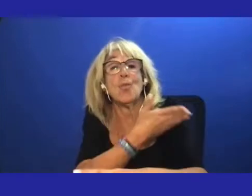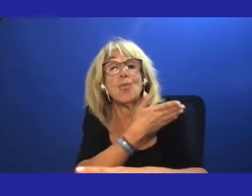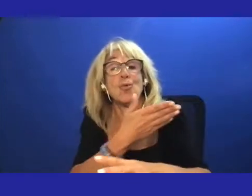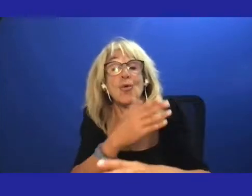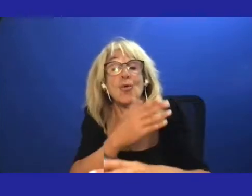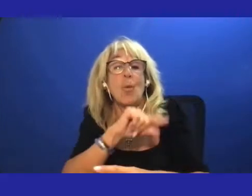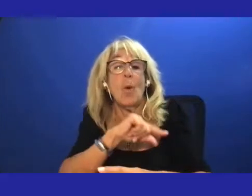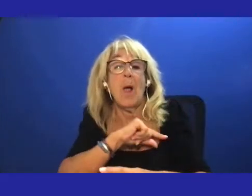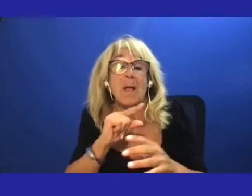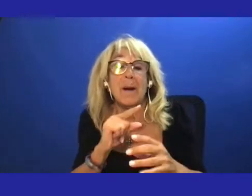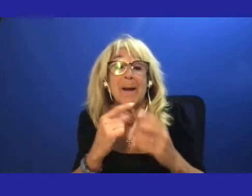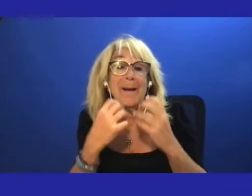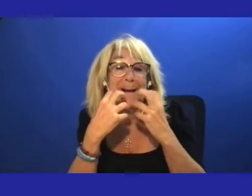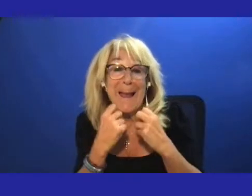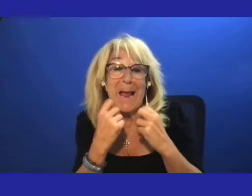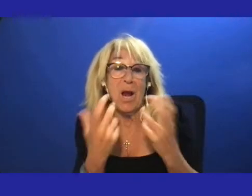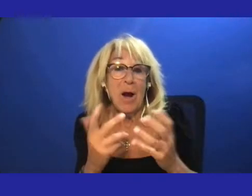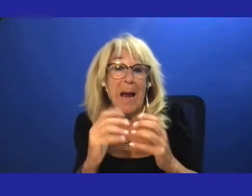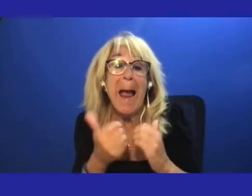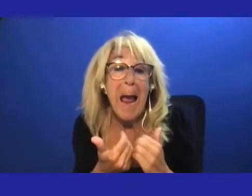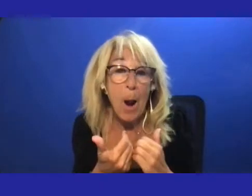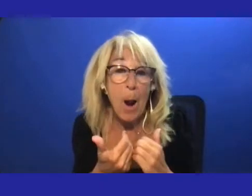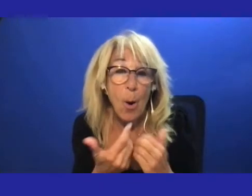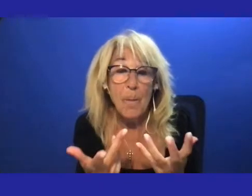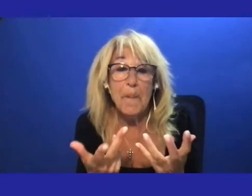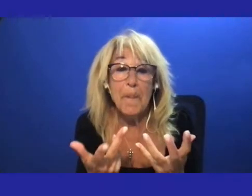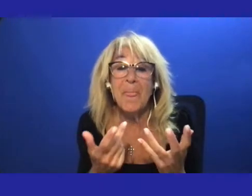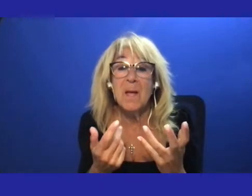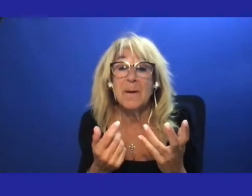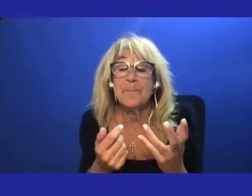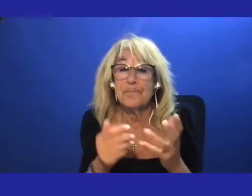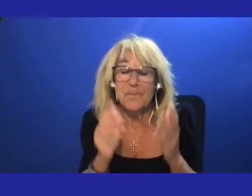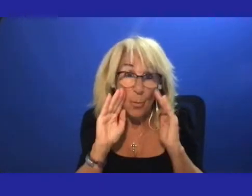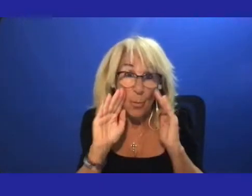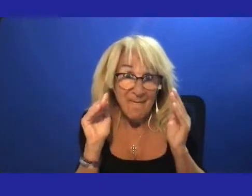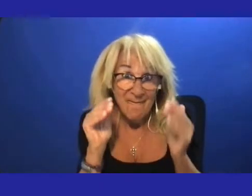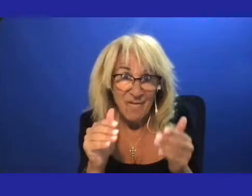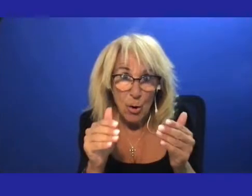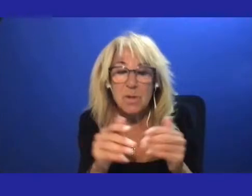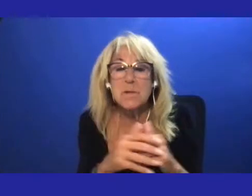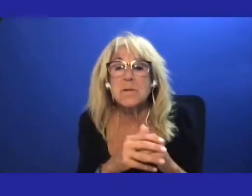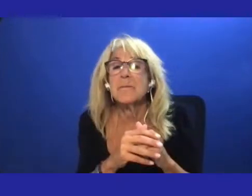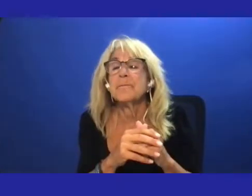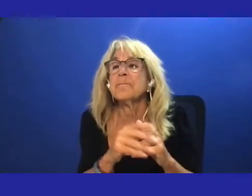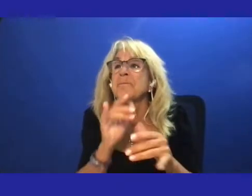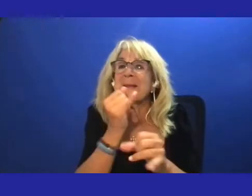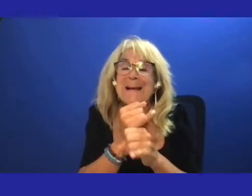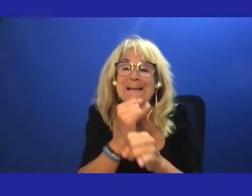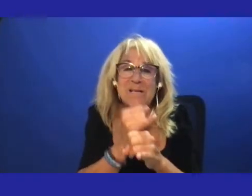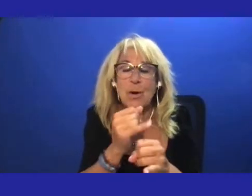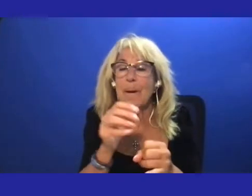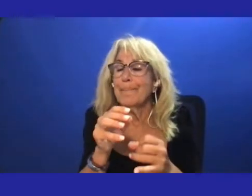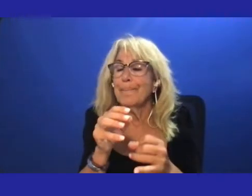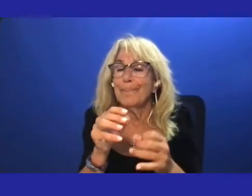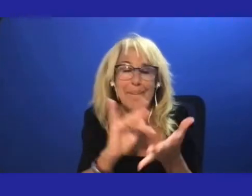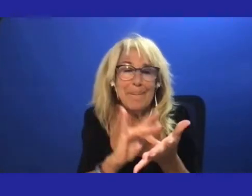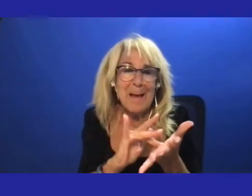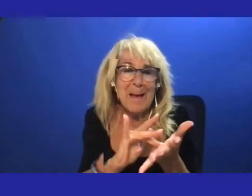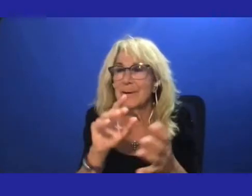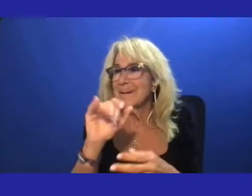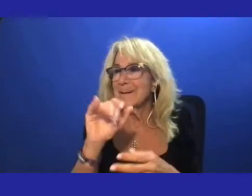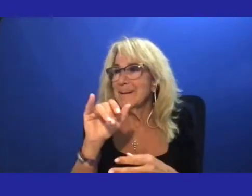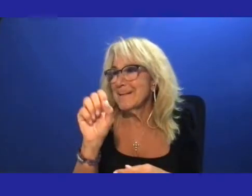And so how do we do this? We keep laser focused on our vision, which is the Institute for Medical Simulation and Advanced Learning offers innovative,